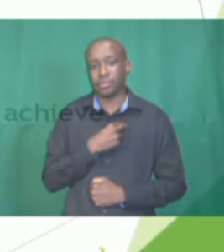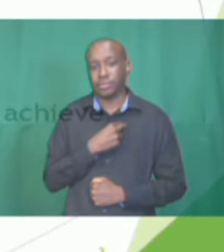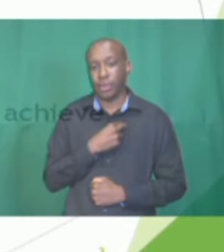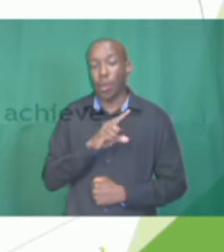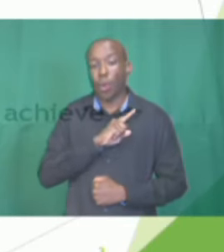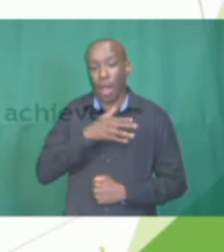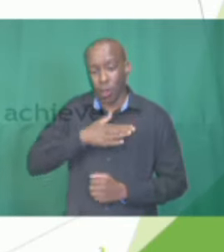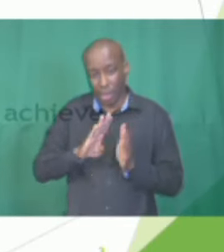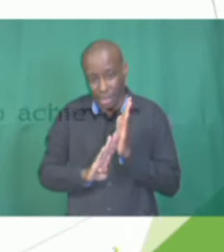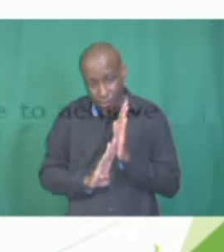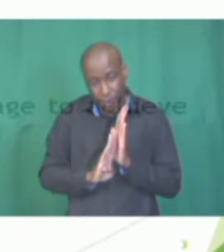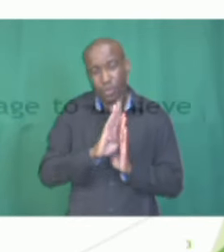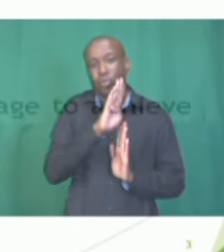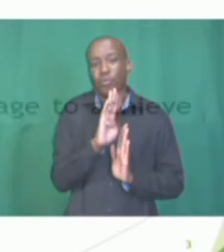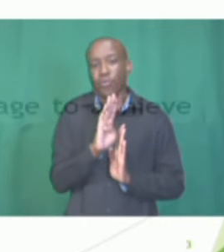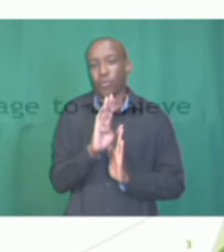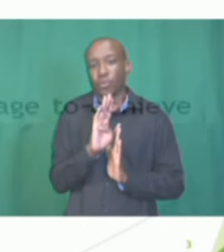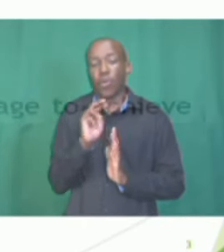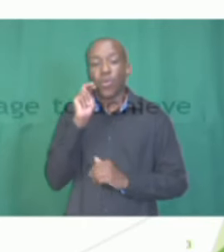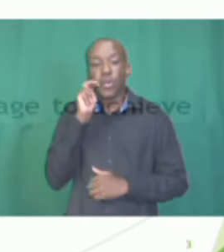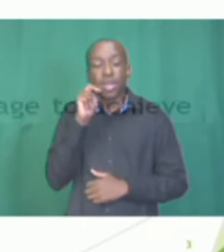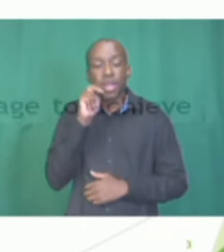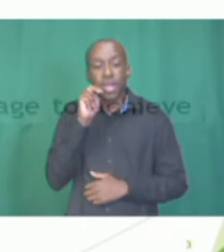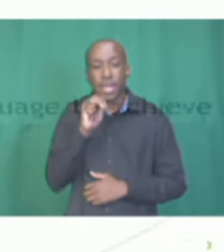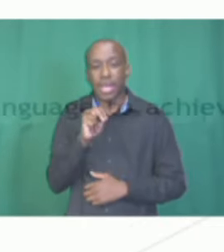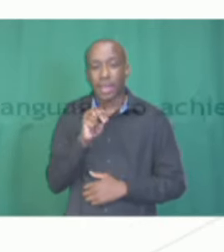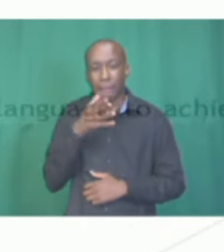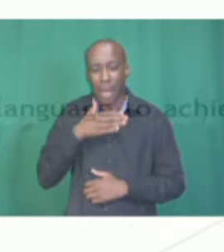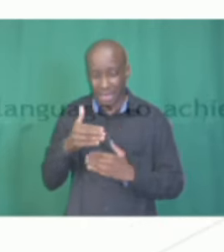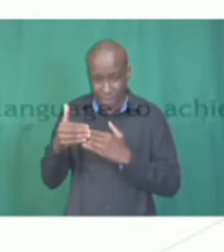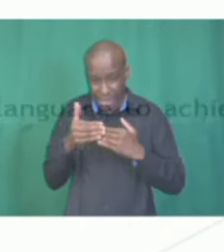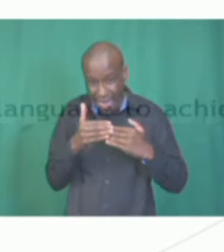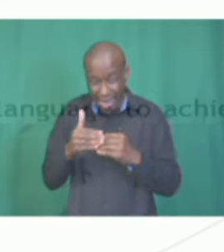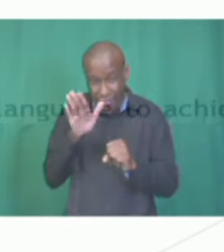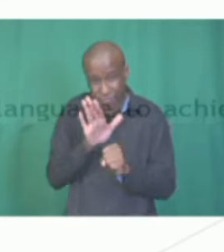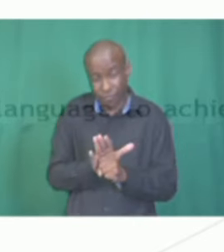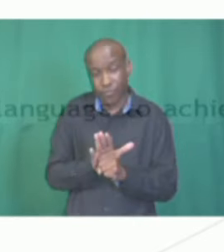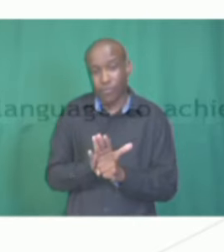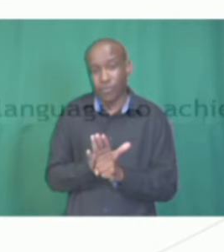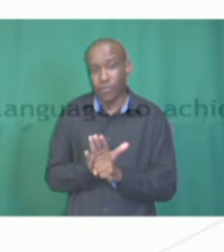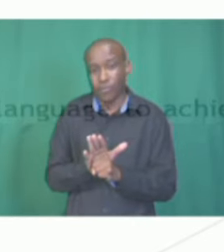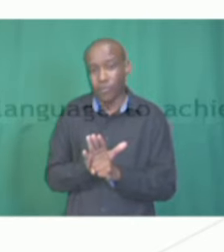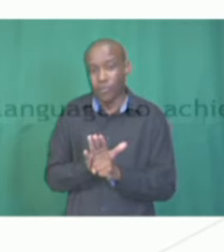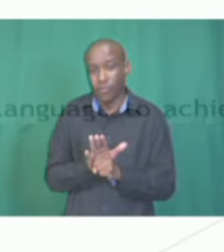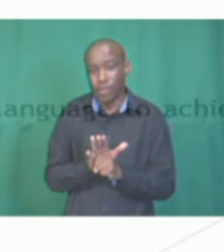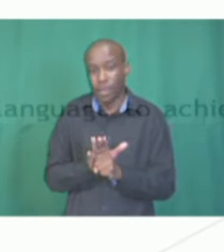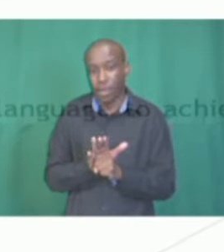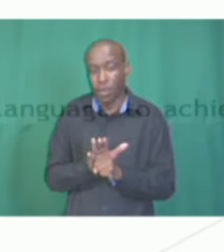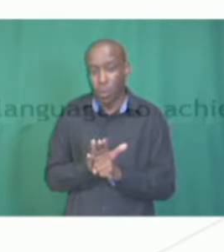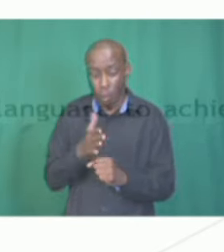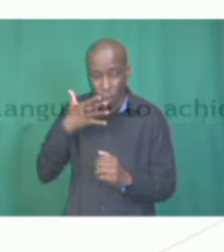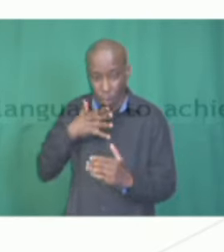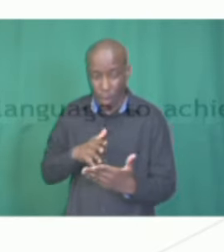improving, then of course we need to be careful of the fact that we should give ourselves